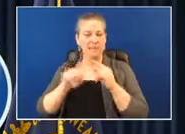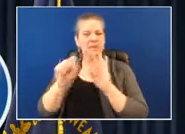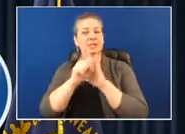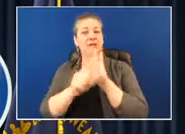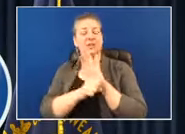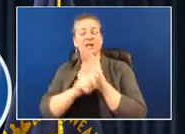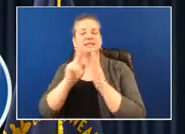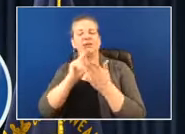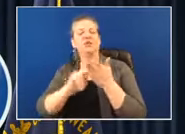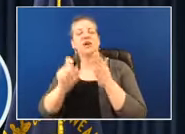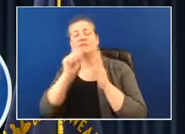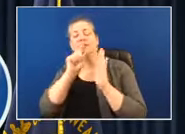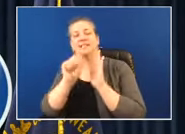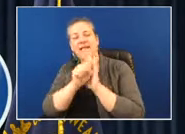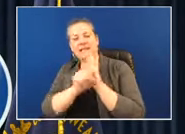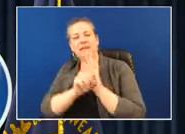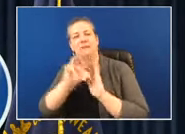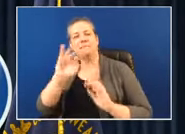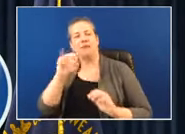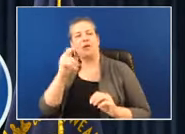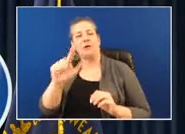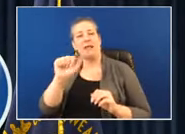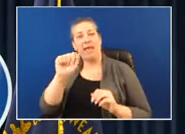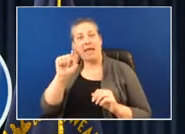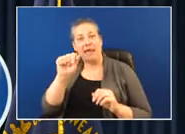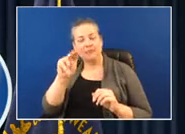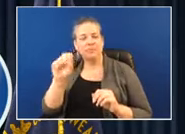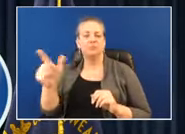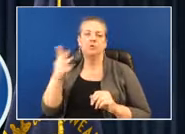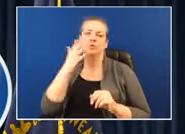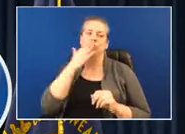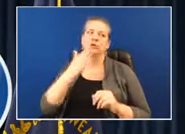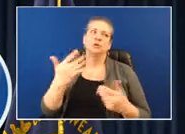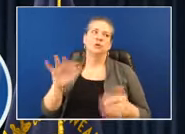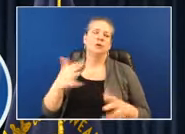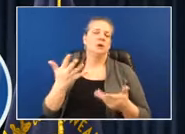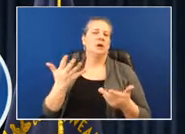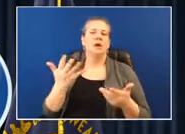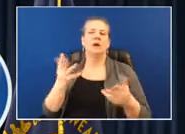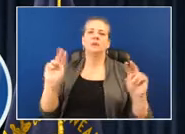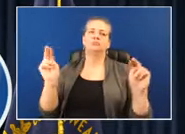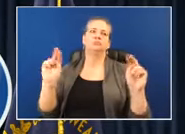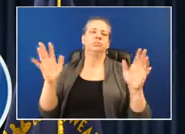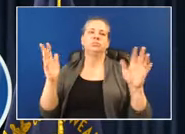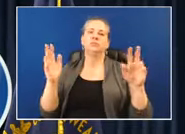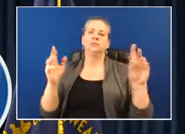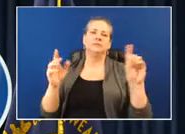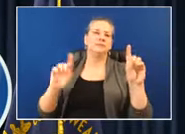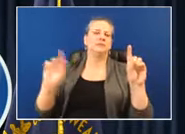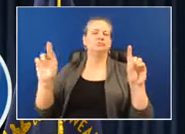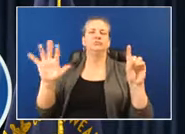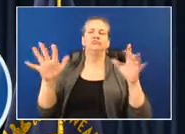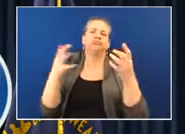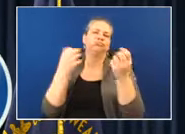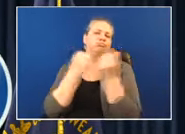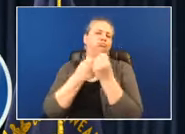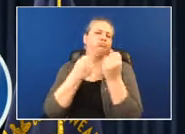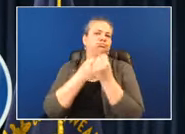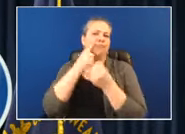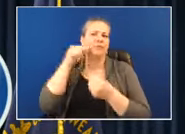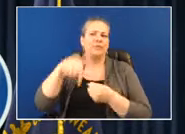Adams has been a good bipartisan partner to this administration, worked well with